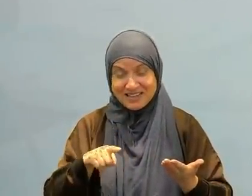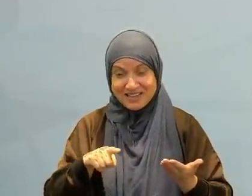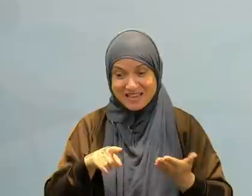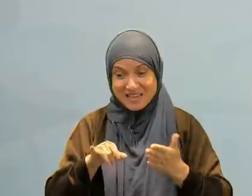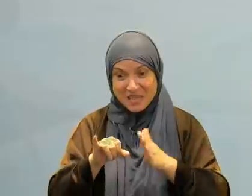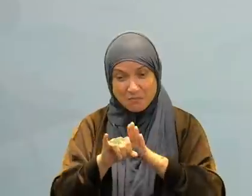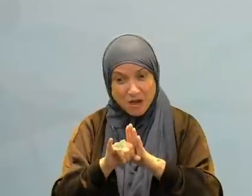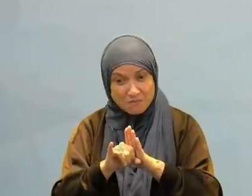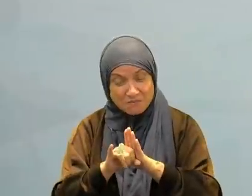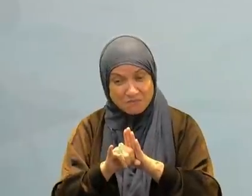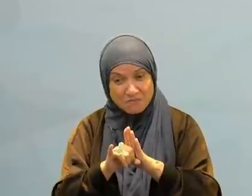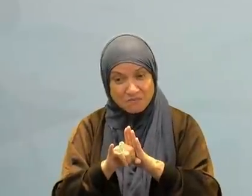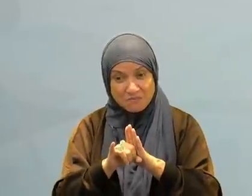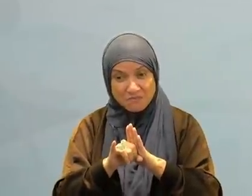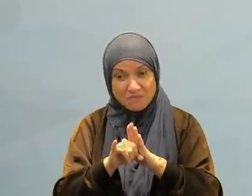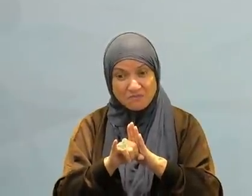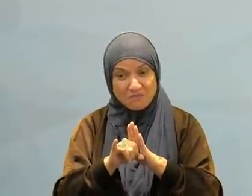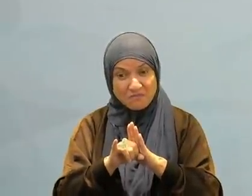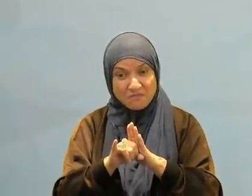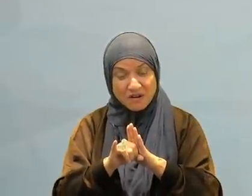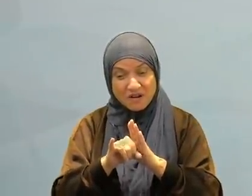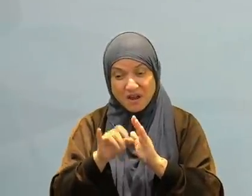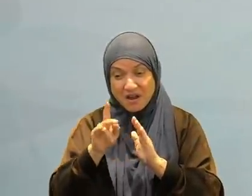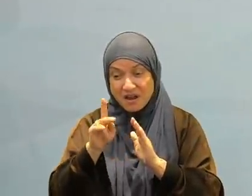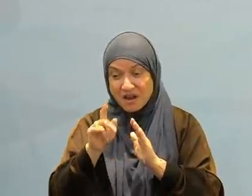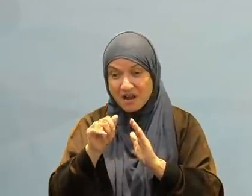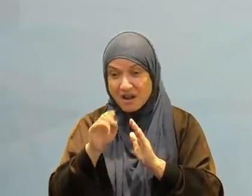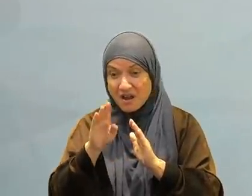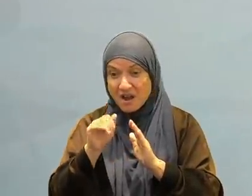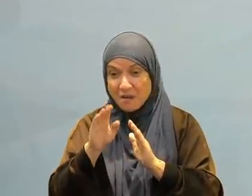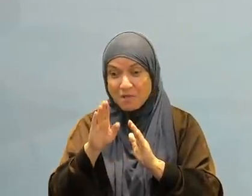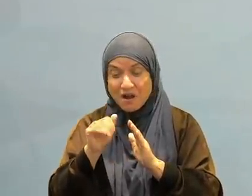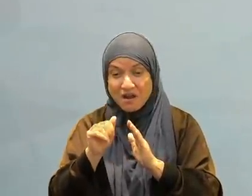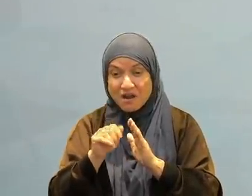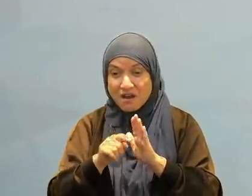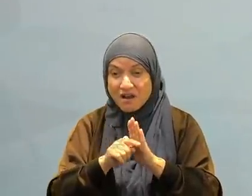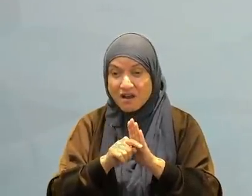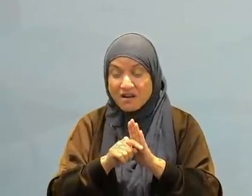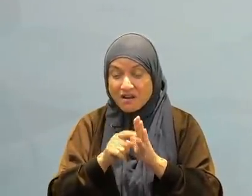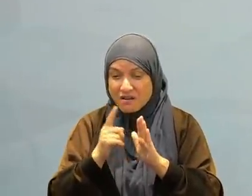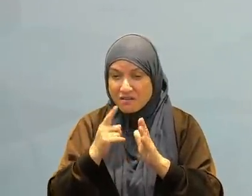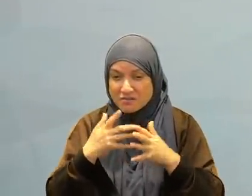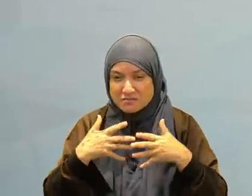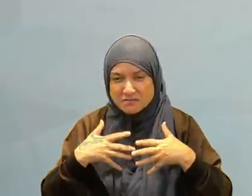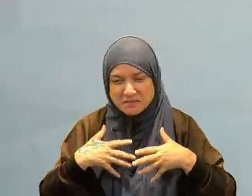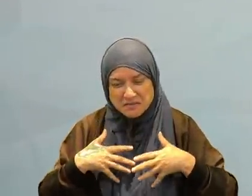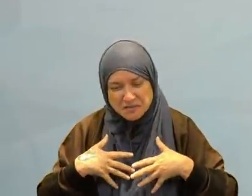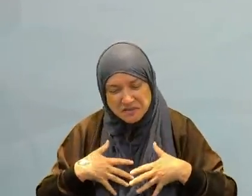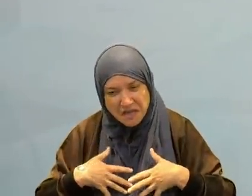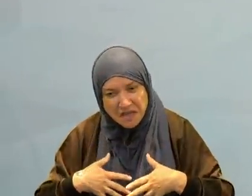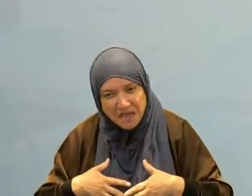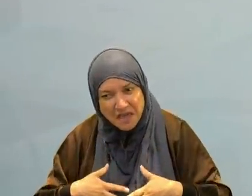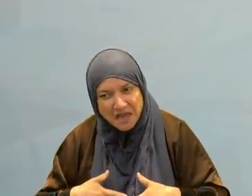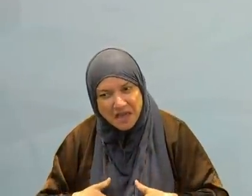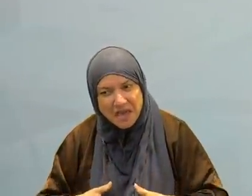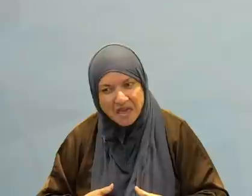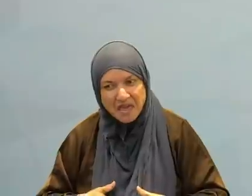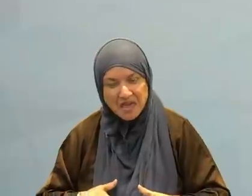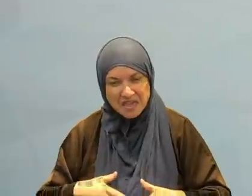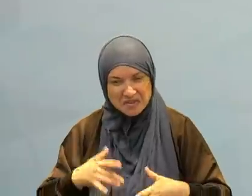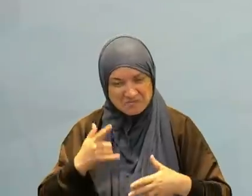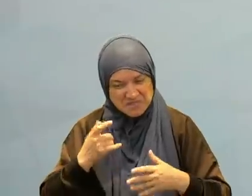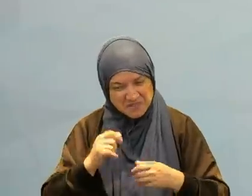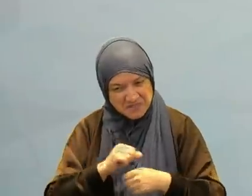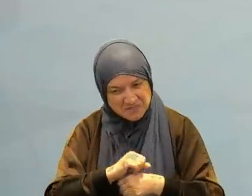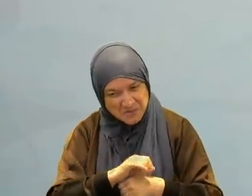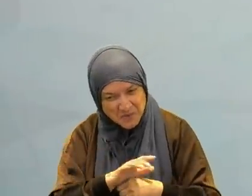the images of Al-Aqsa. I hope that's not the case, but sometimes you don't know your own heart, subhanAllah. And I had to ask myself, is it because I was worried